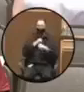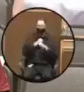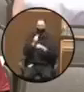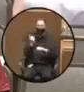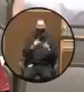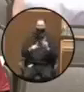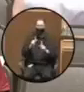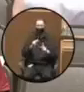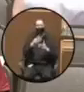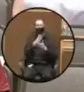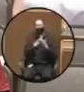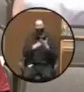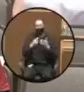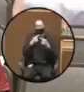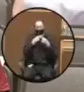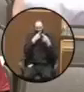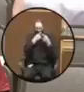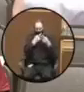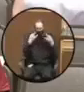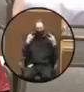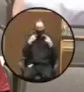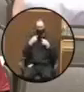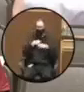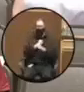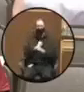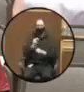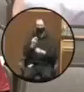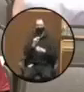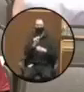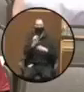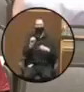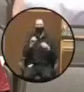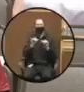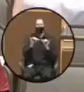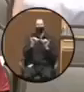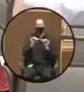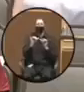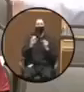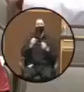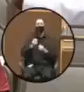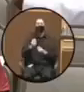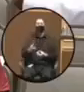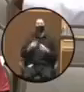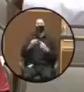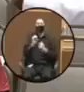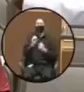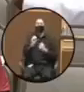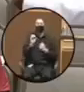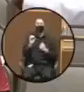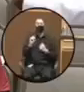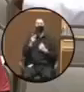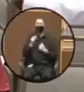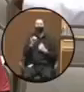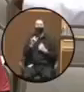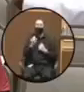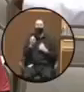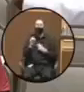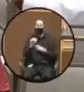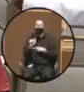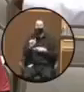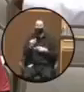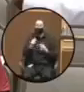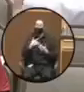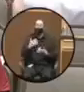masks are made of nano-sized particles that can break off and be inhaled and cause mesothelioma-like conditions in their lungs. Do you want to cause that in a